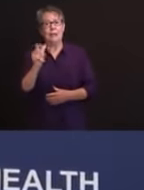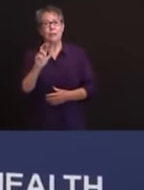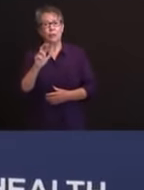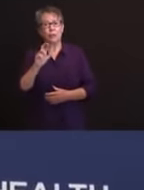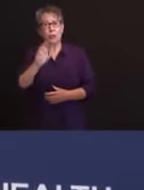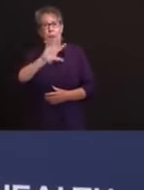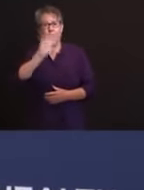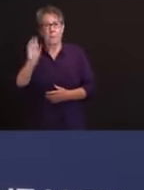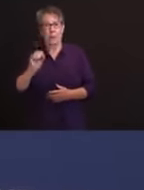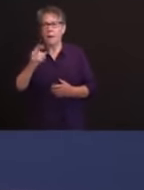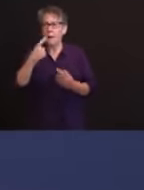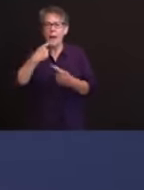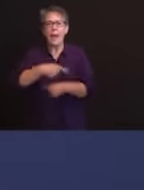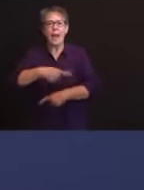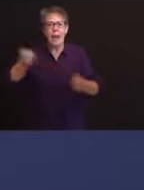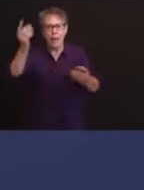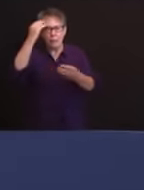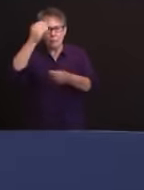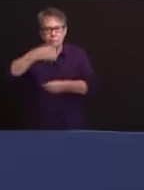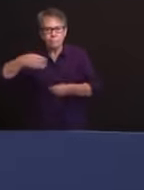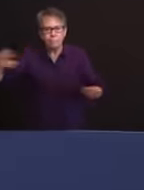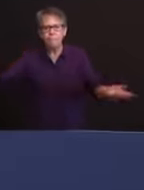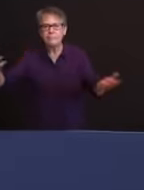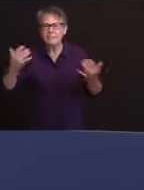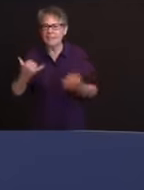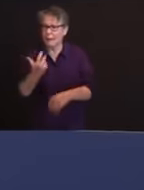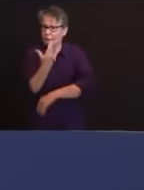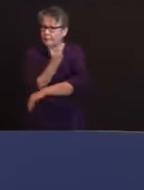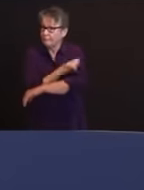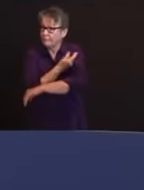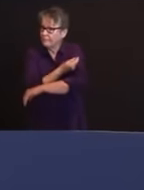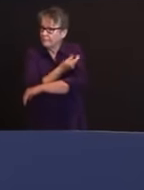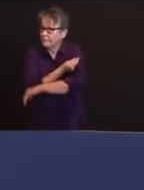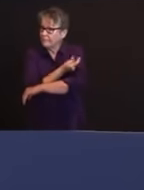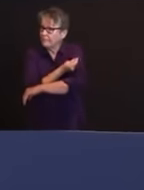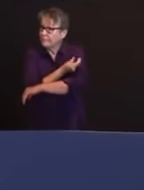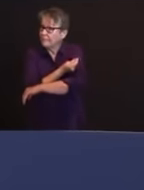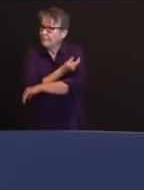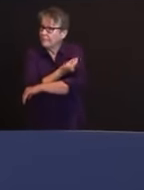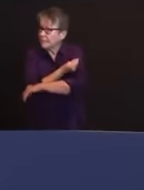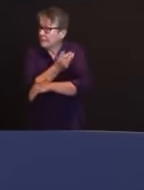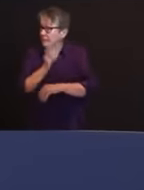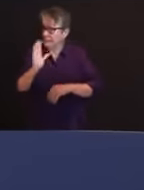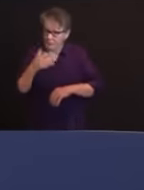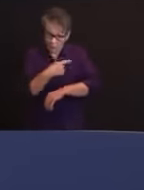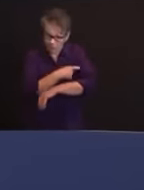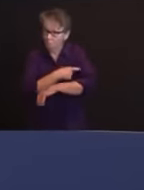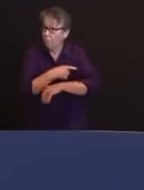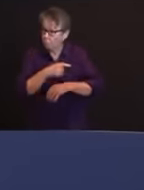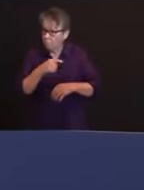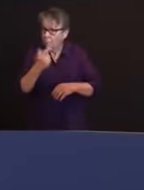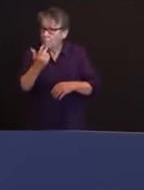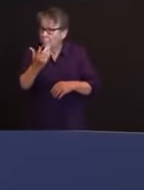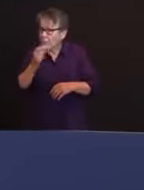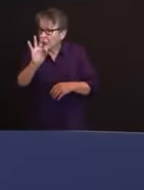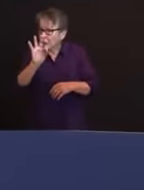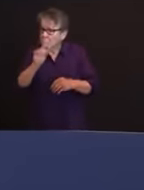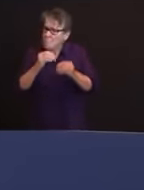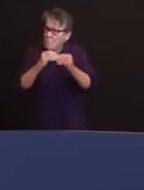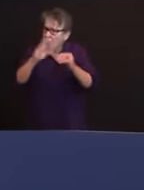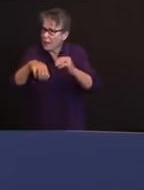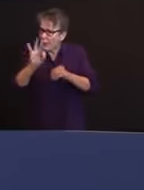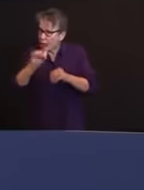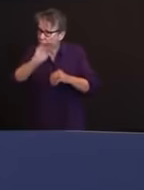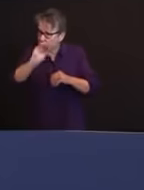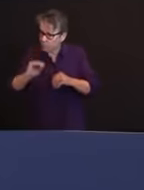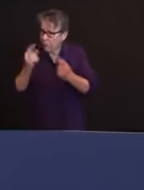have in development may be more than 90% effective. As part of their announcement, Pfizer said they plan to seek